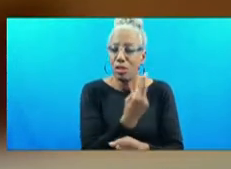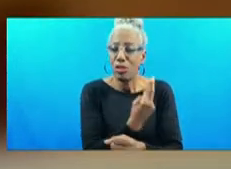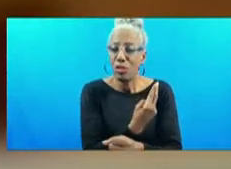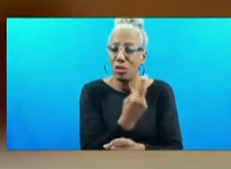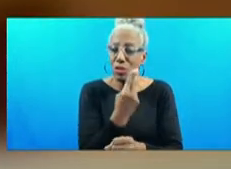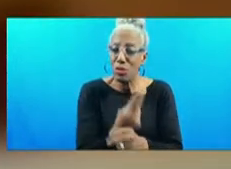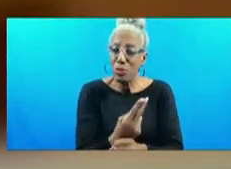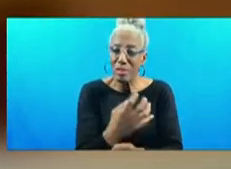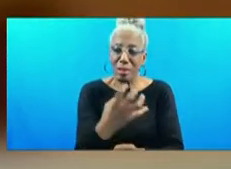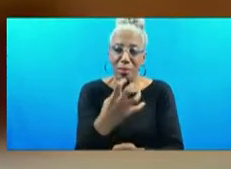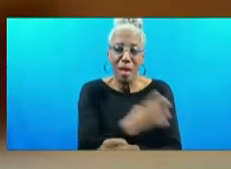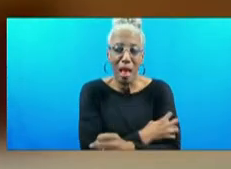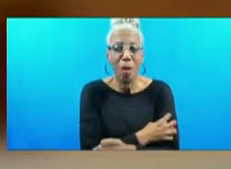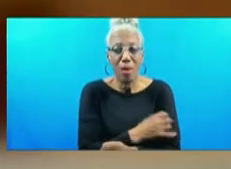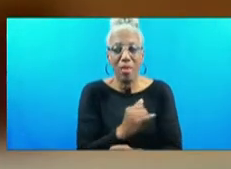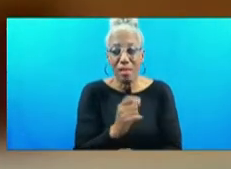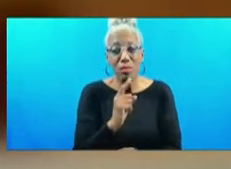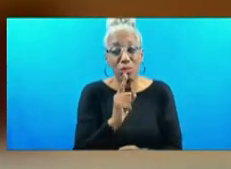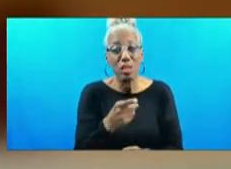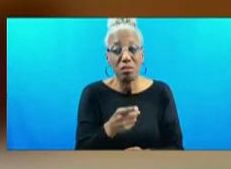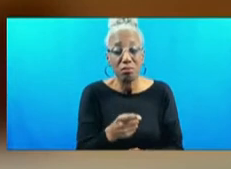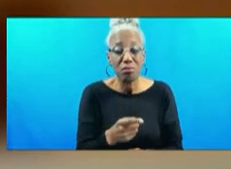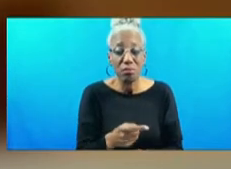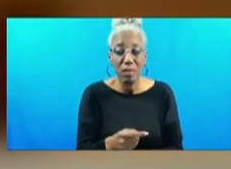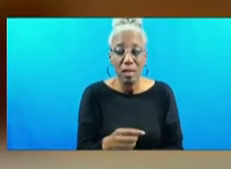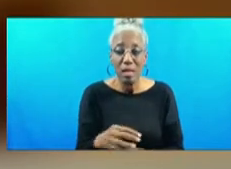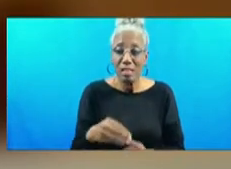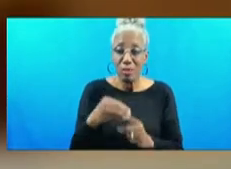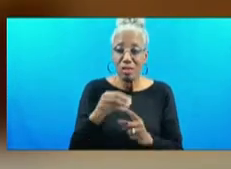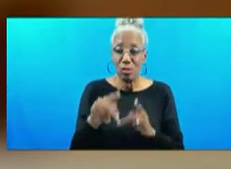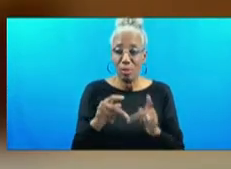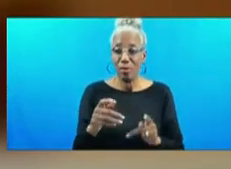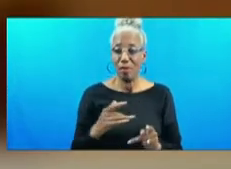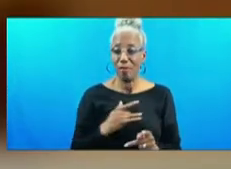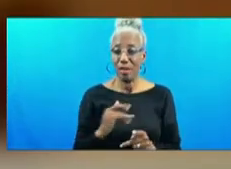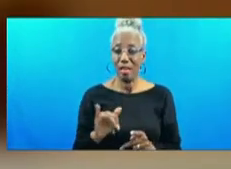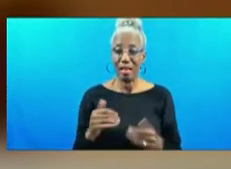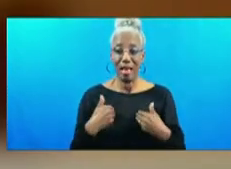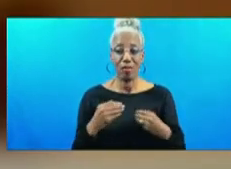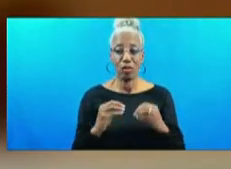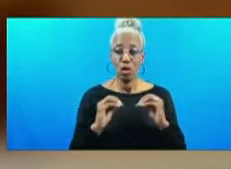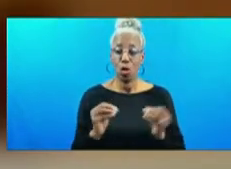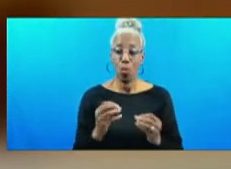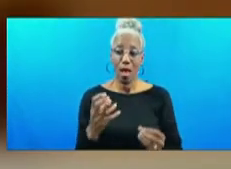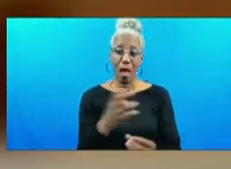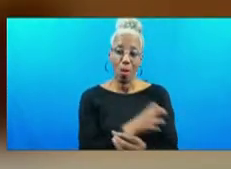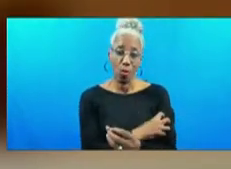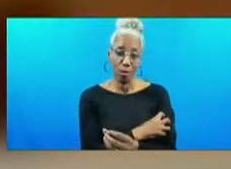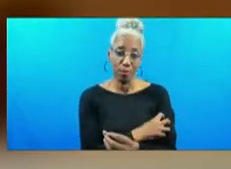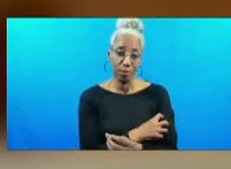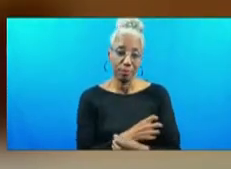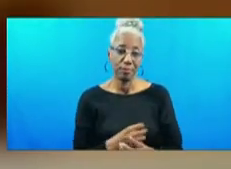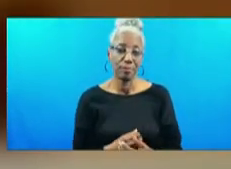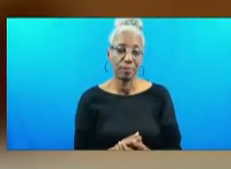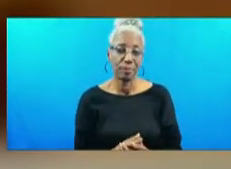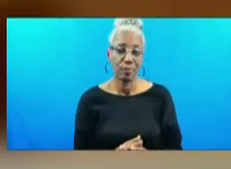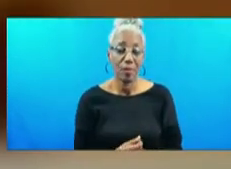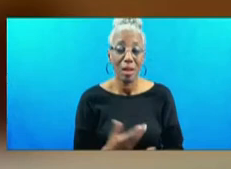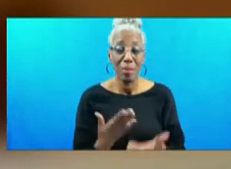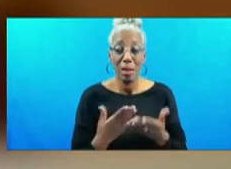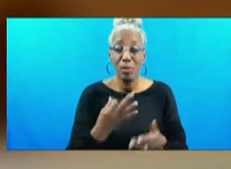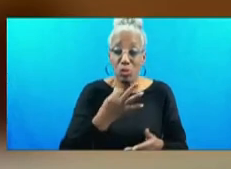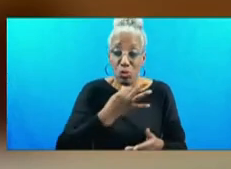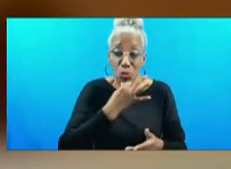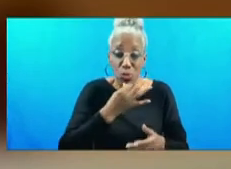a commitment, and maybe in not so long a time, we can have another one where we can